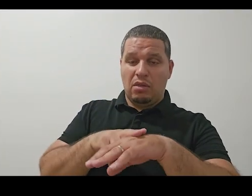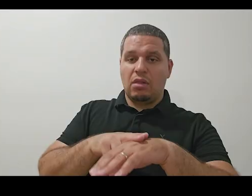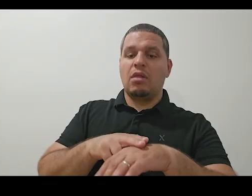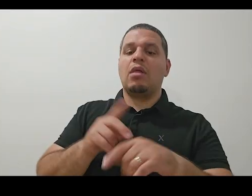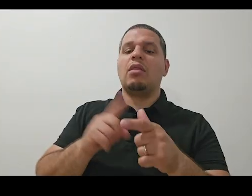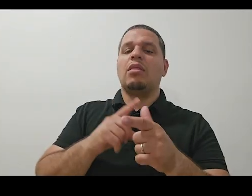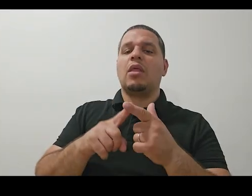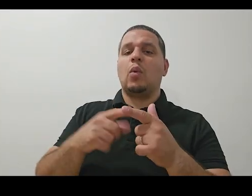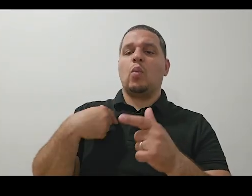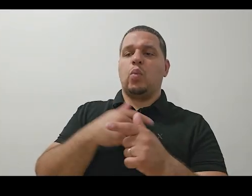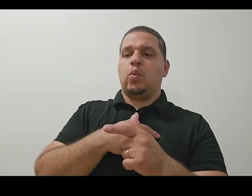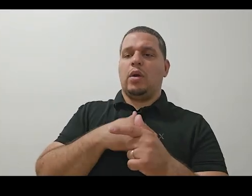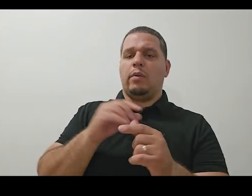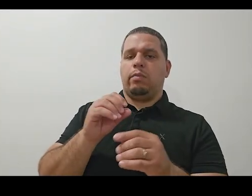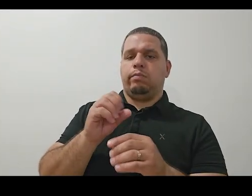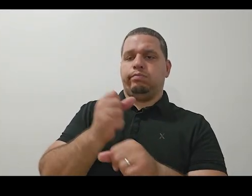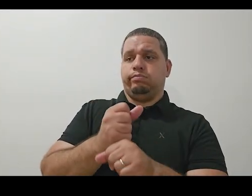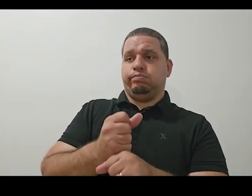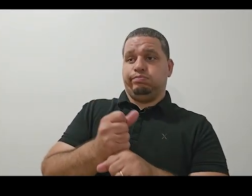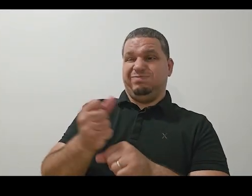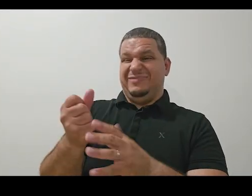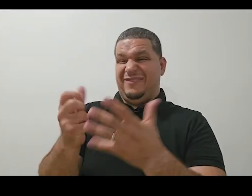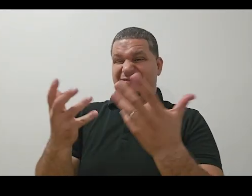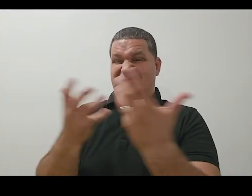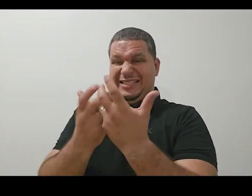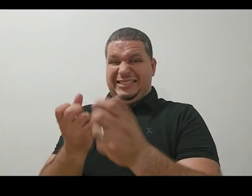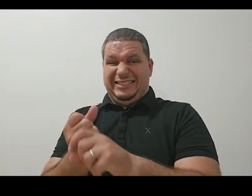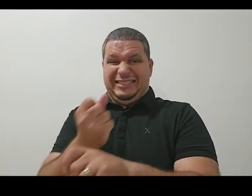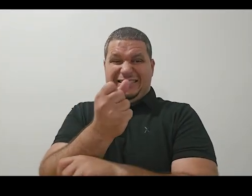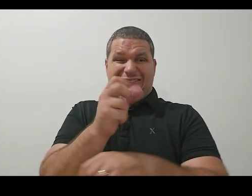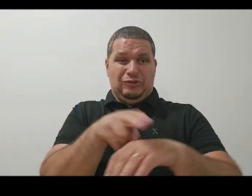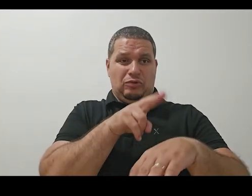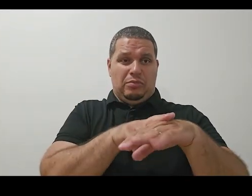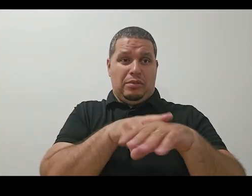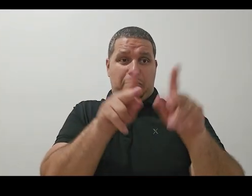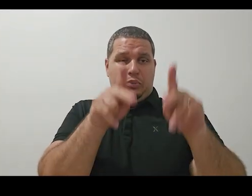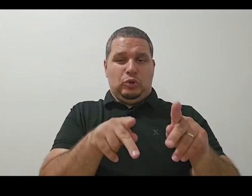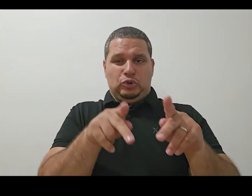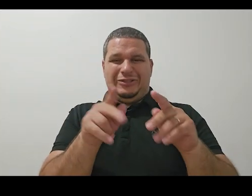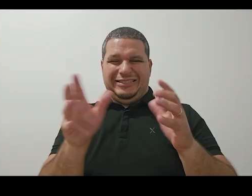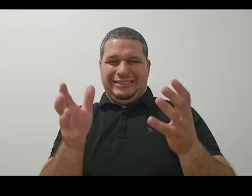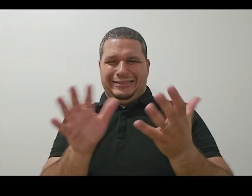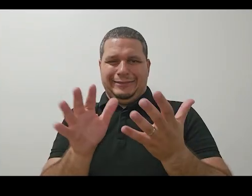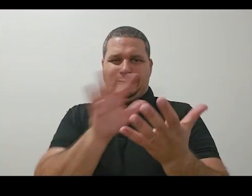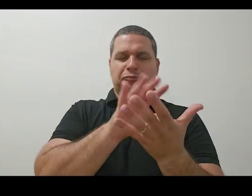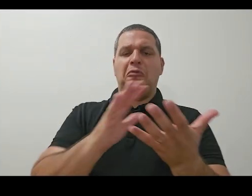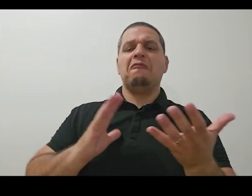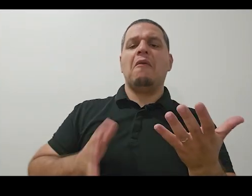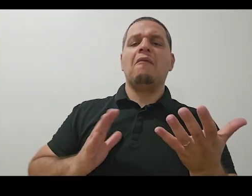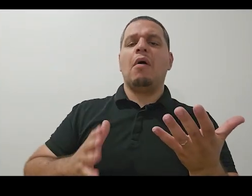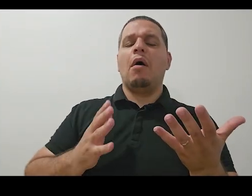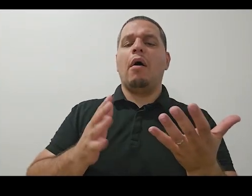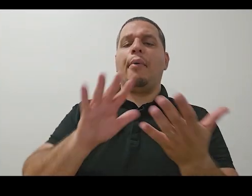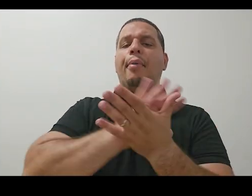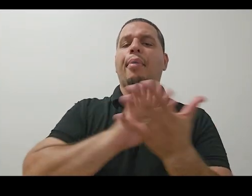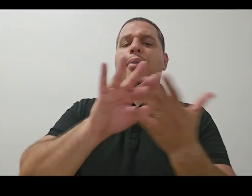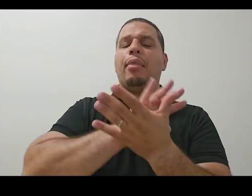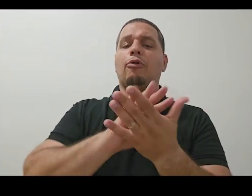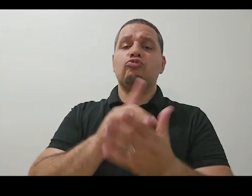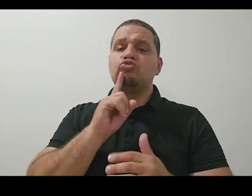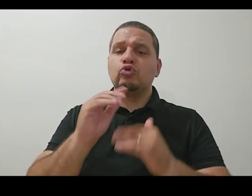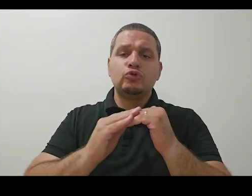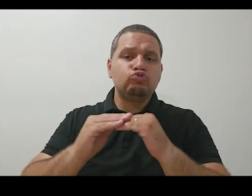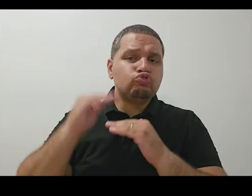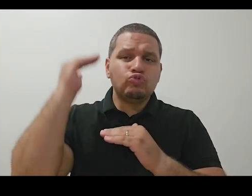into the mold, the track of a normal person, then you're fine. So it's so extreme that